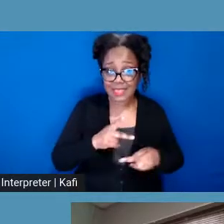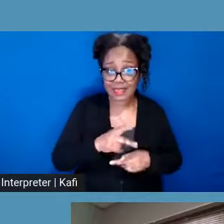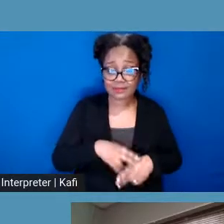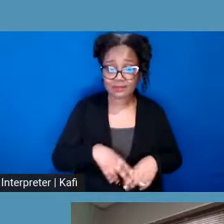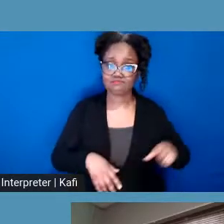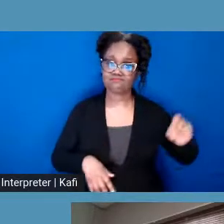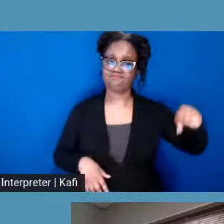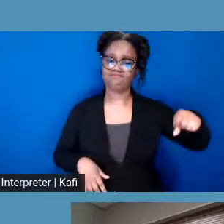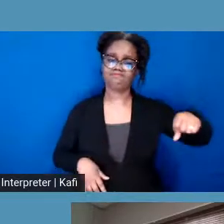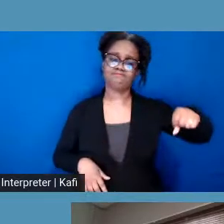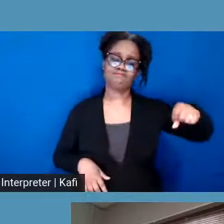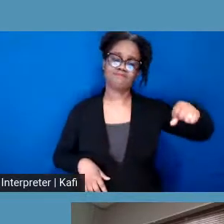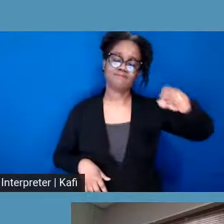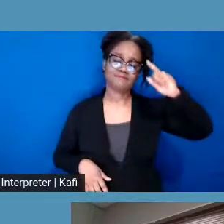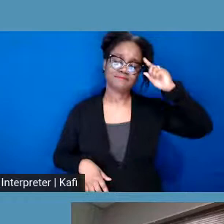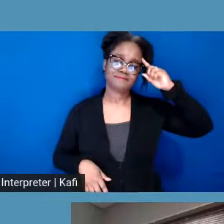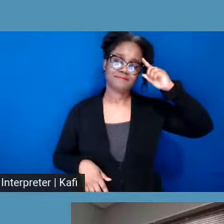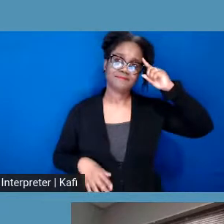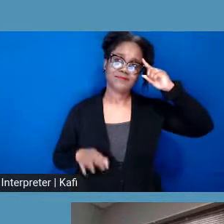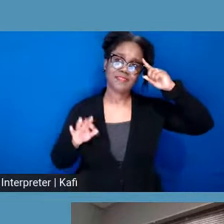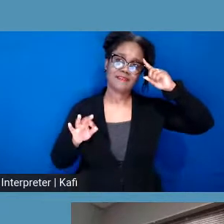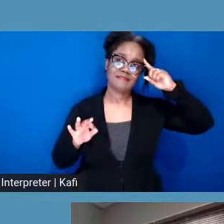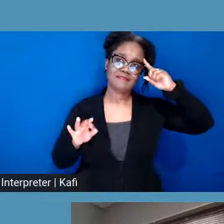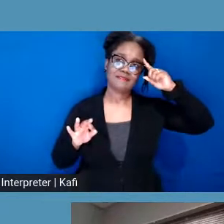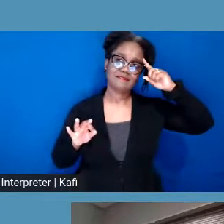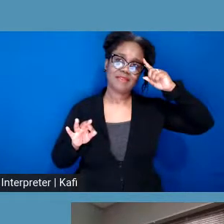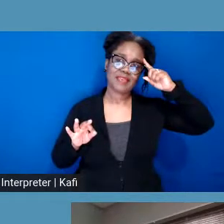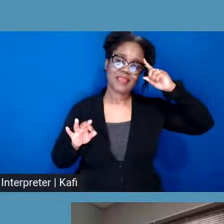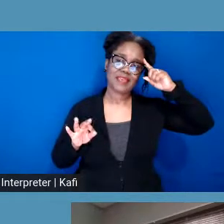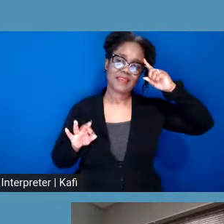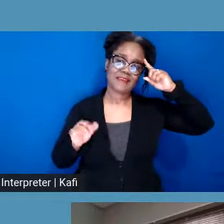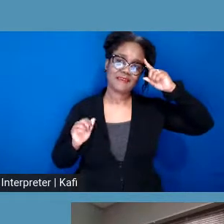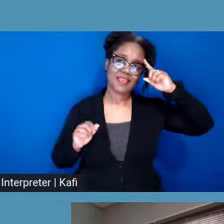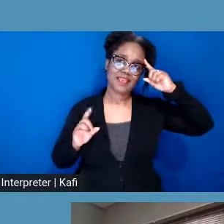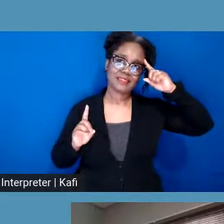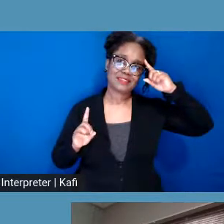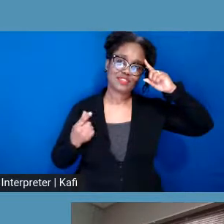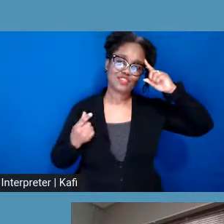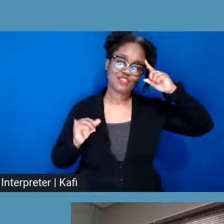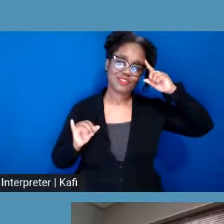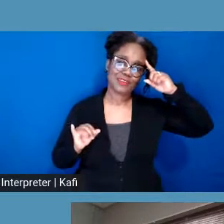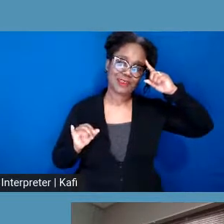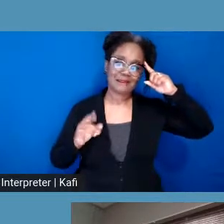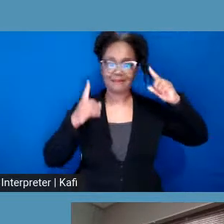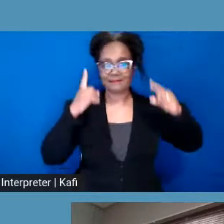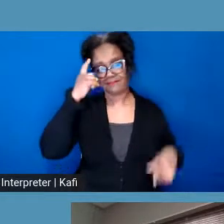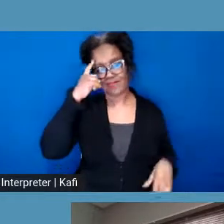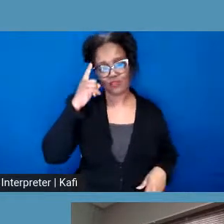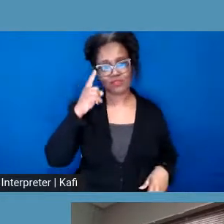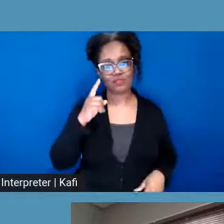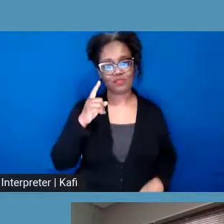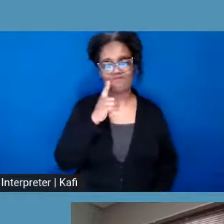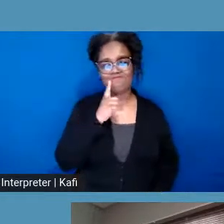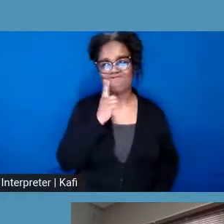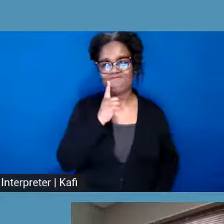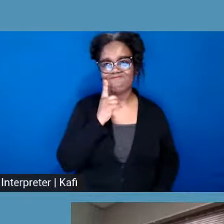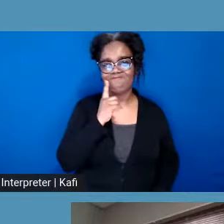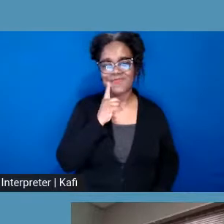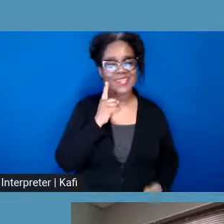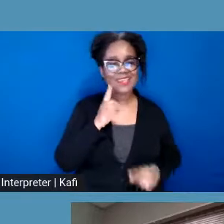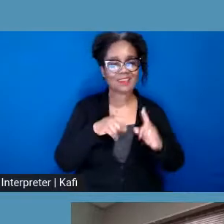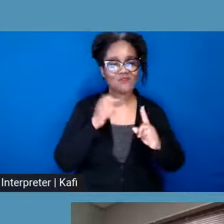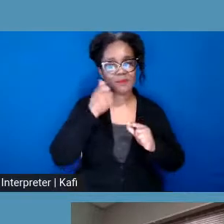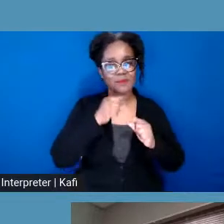FADGI, I can't remember what all the words stand for, but it's the federal guidelines, and it's really long and it's really